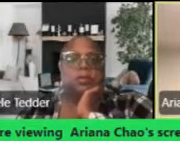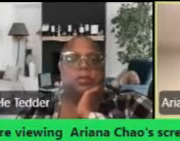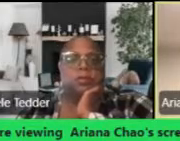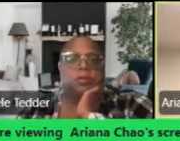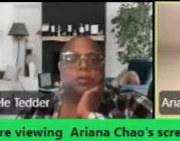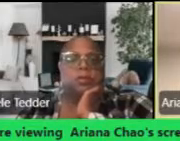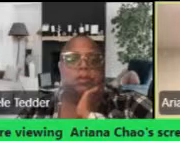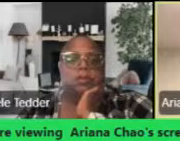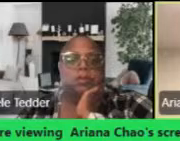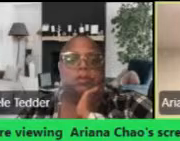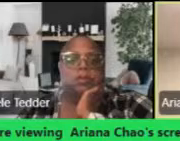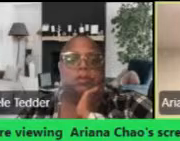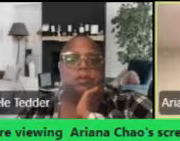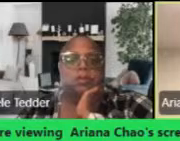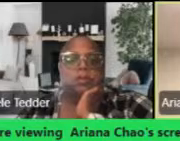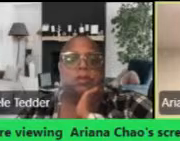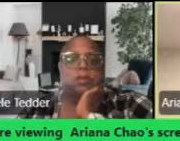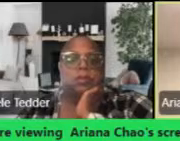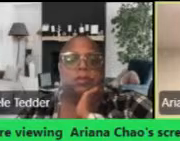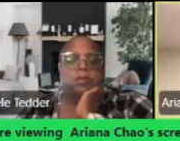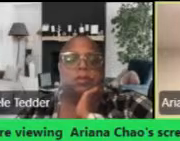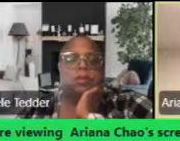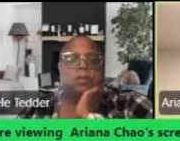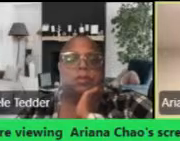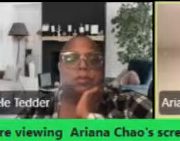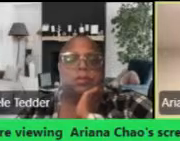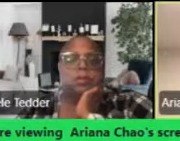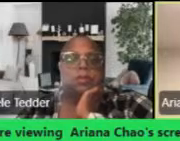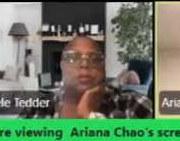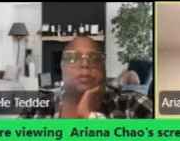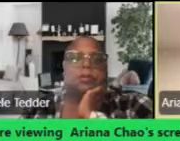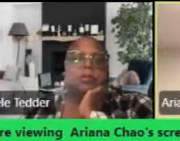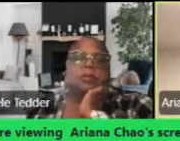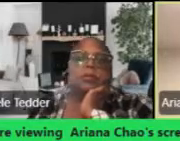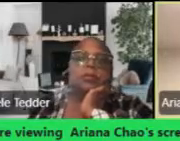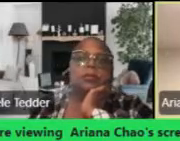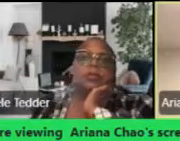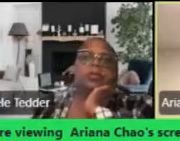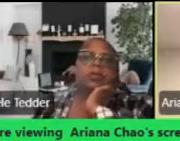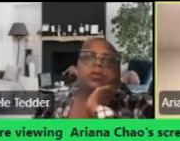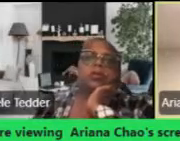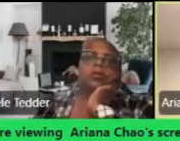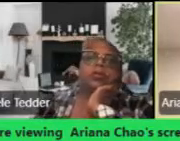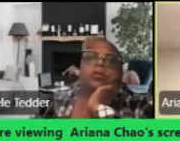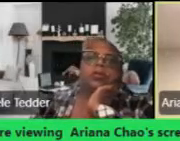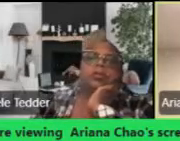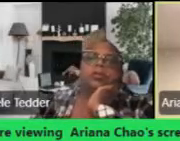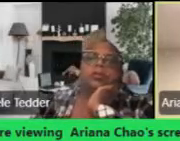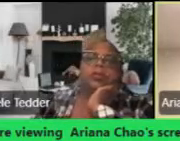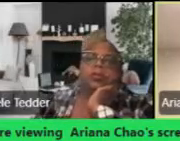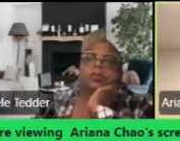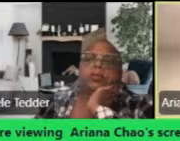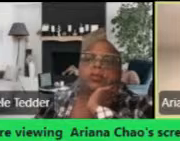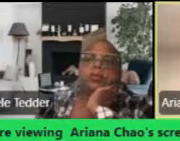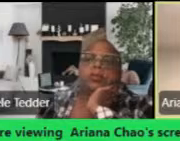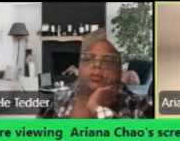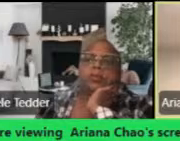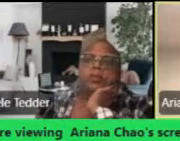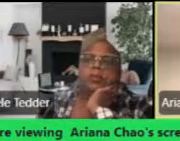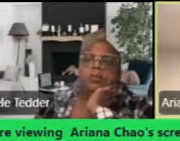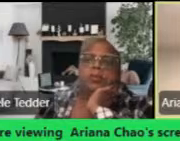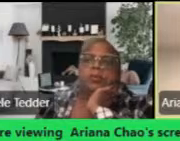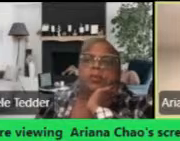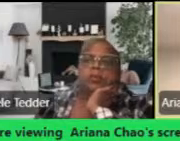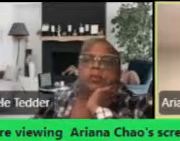only triggers glucose, but also triggers GLP-1 and what's called GIP from